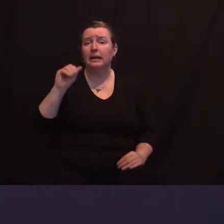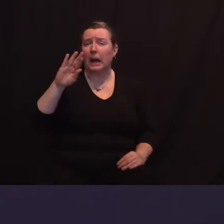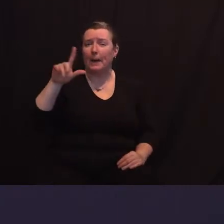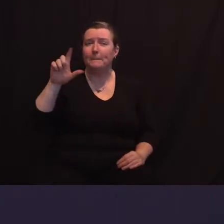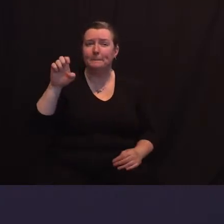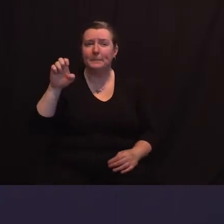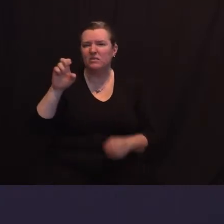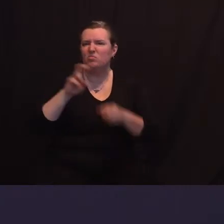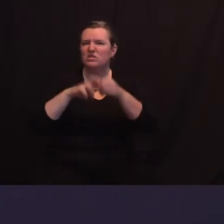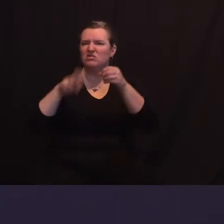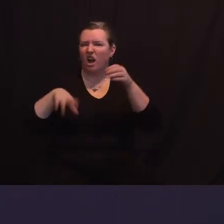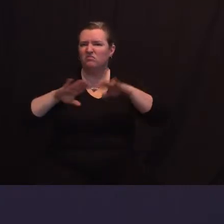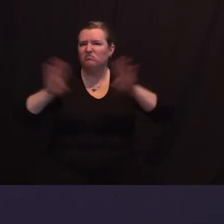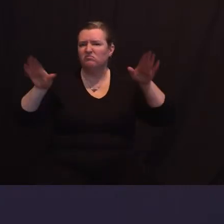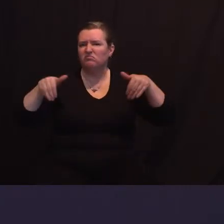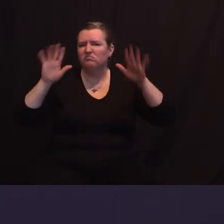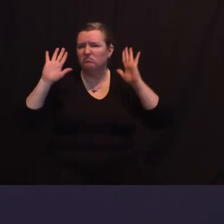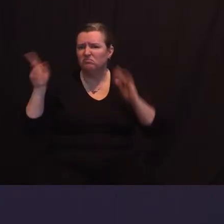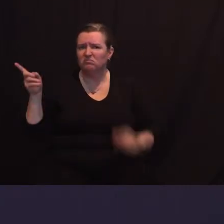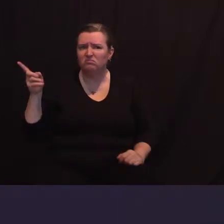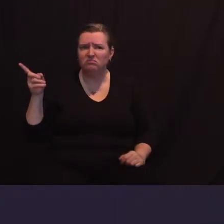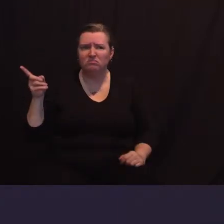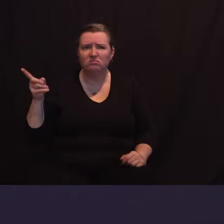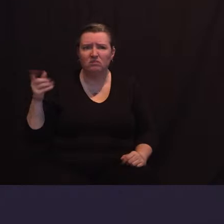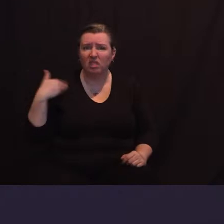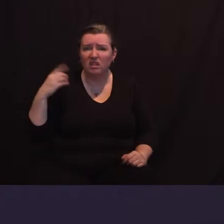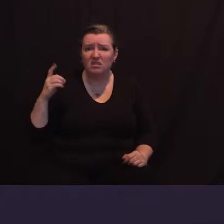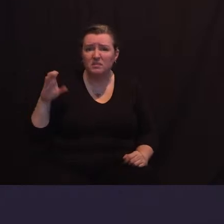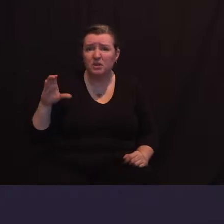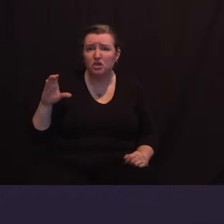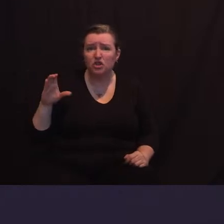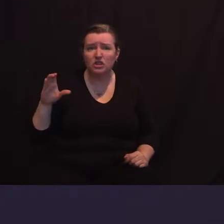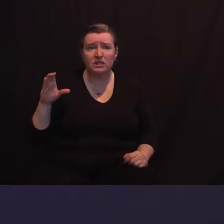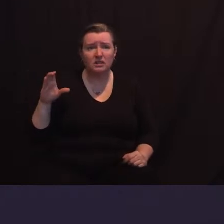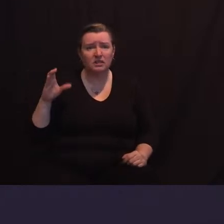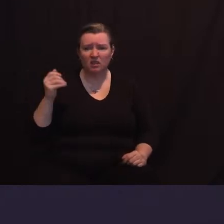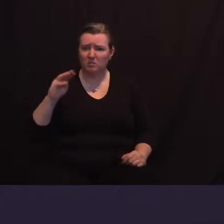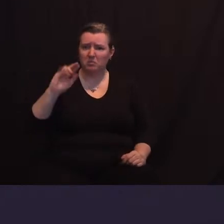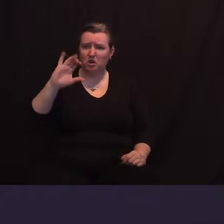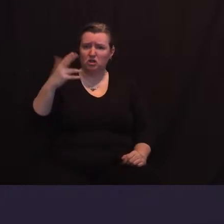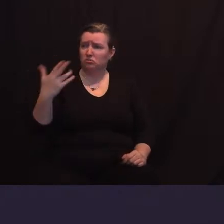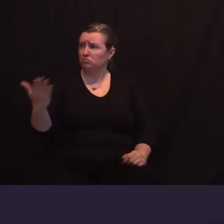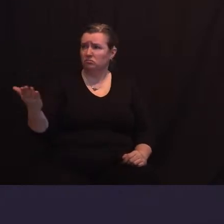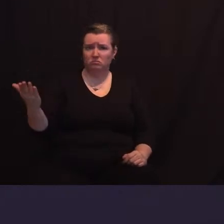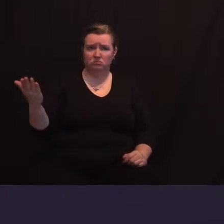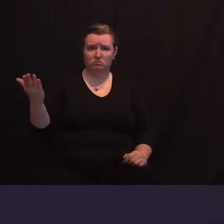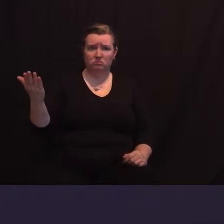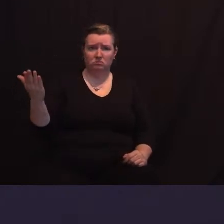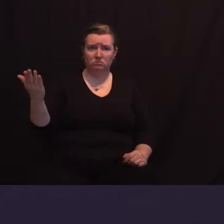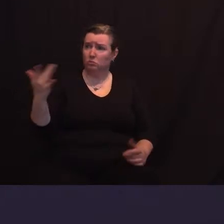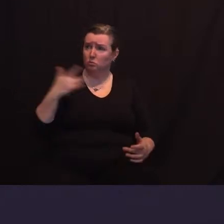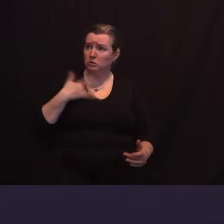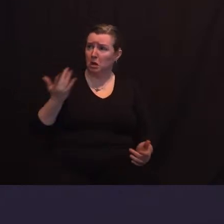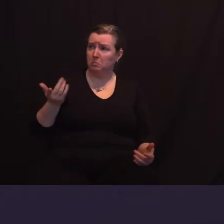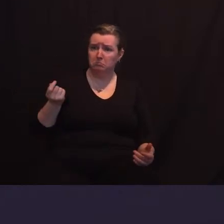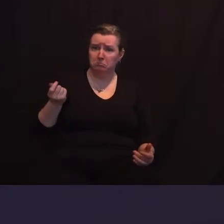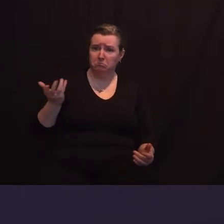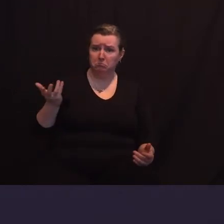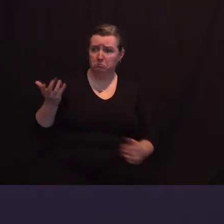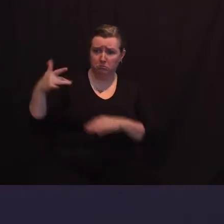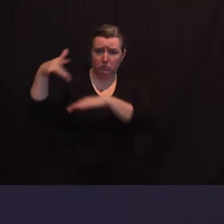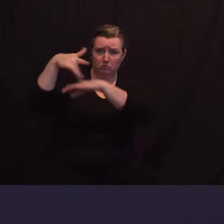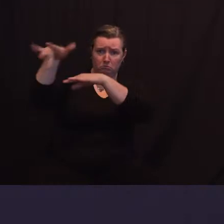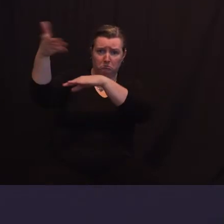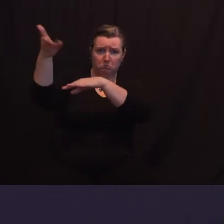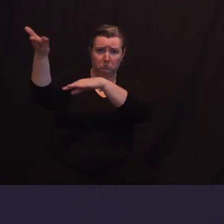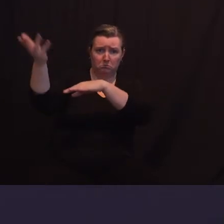she resigned last December, and we're now in late March. What's the status on the search for a replacement,